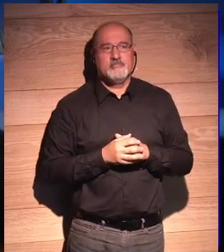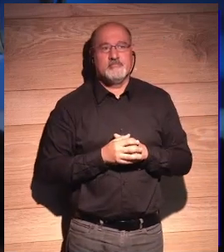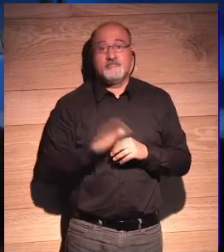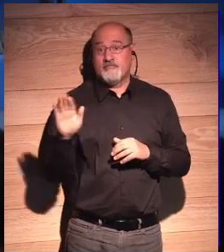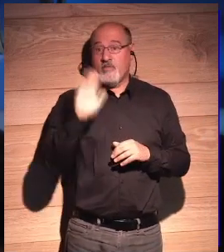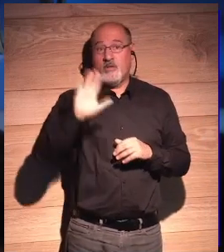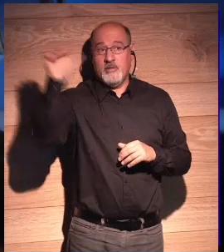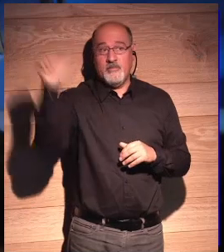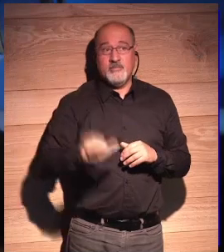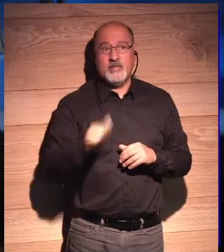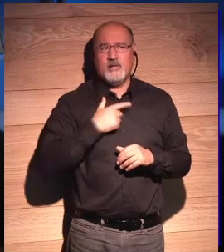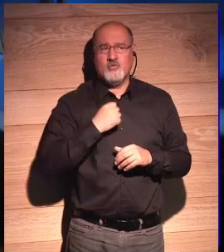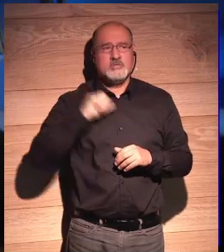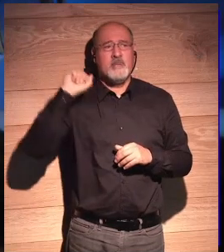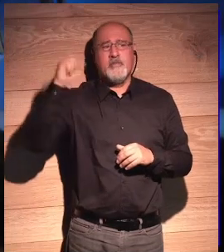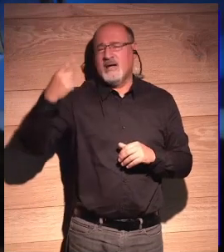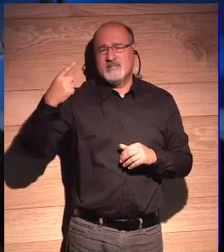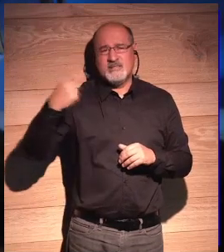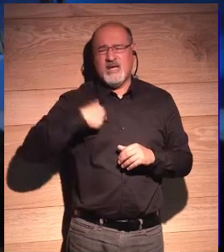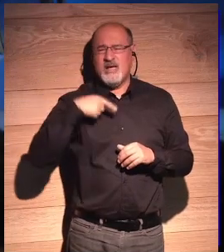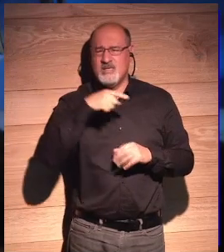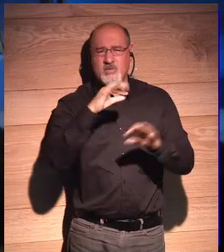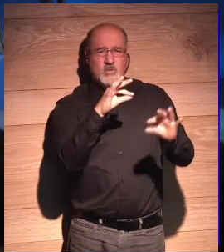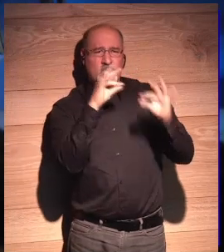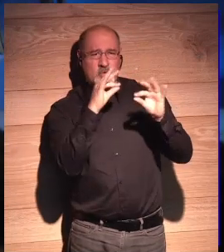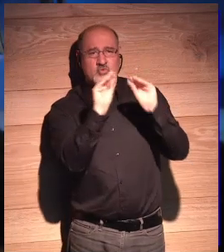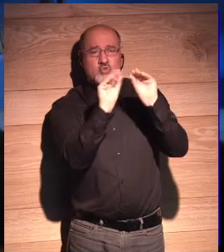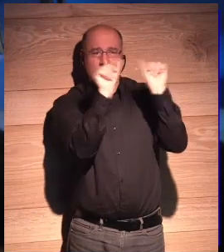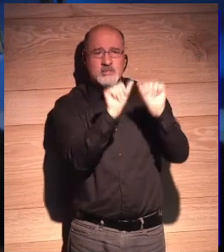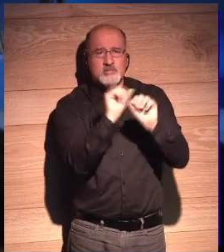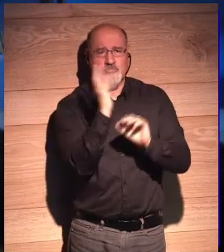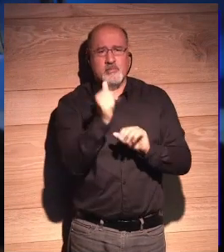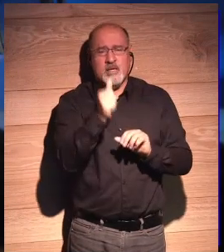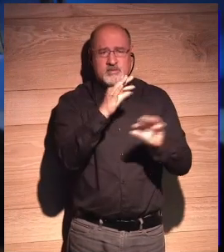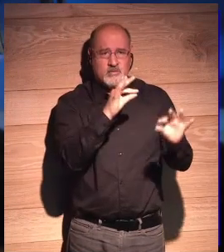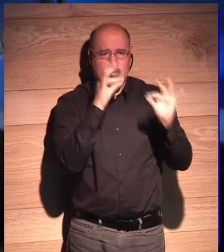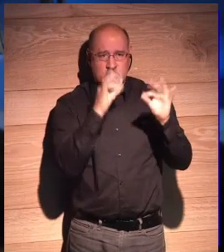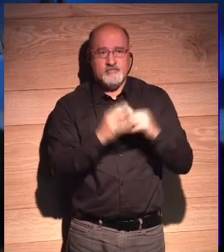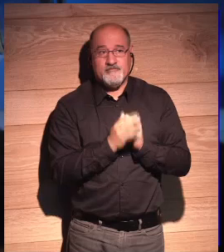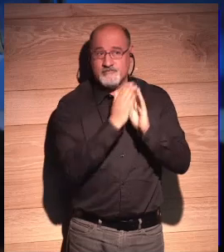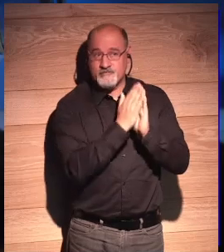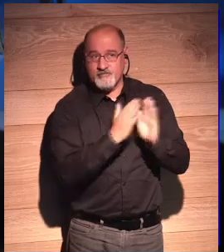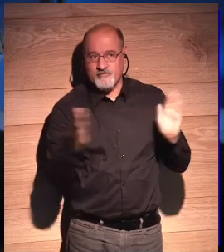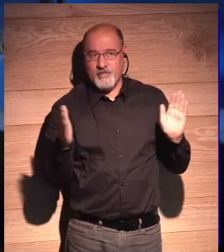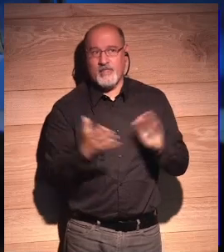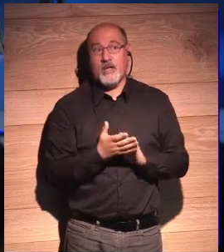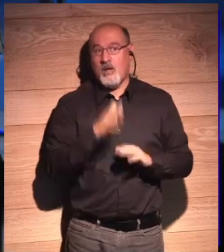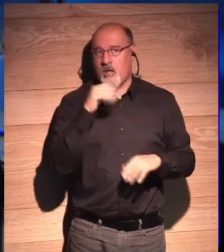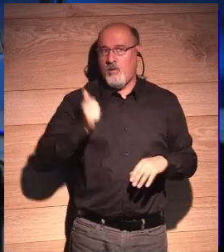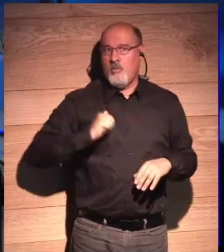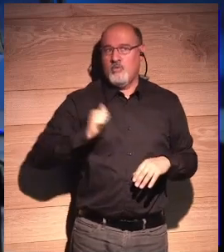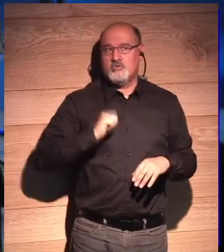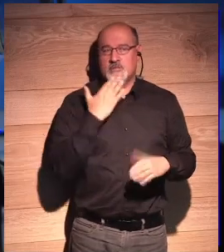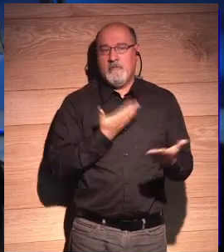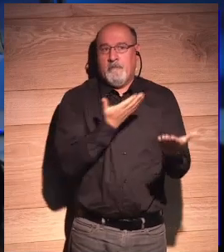think that my last movie that I like the most is the one where I've most stolen from your work. So from